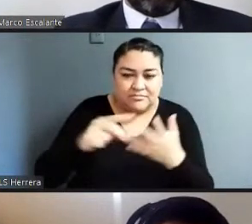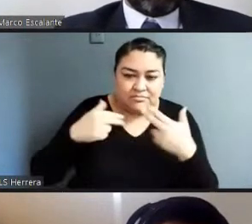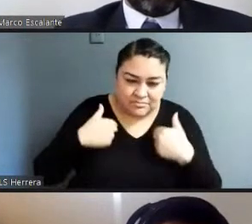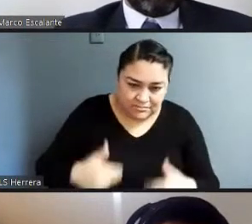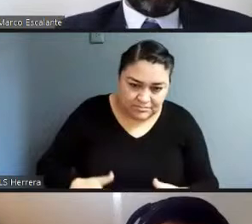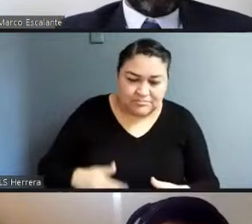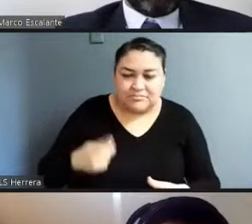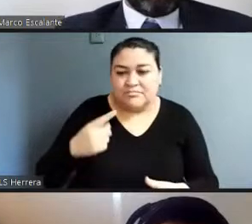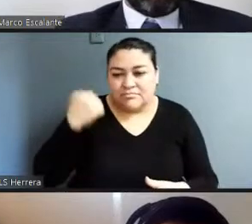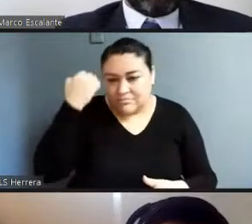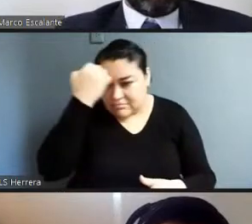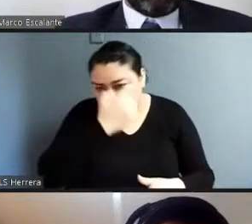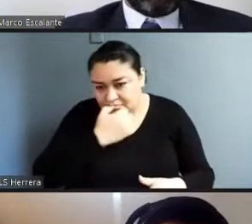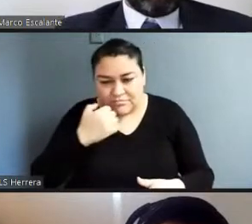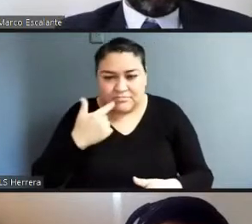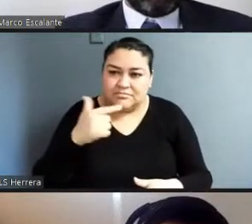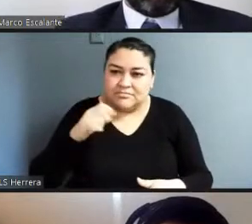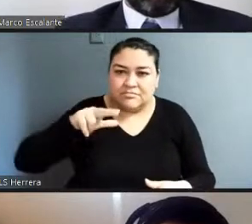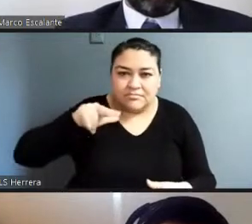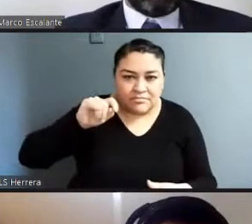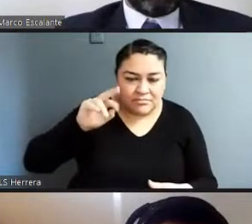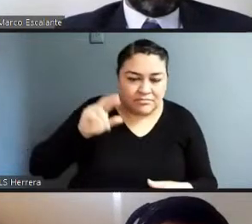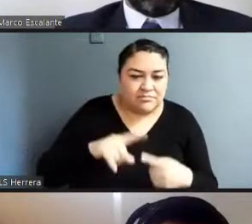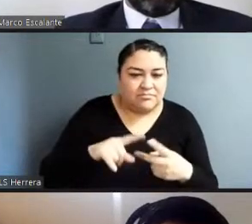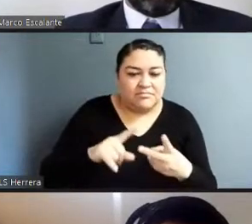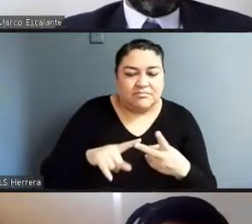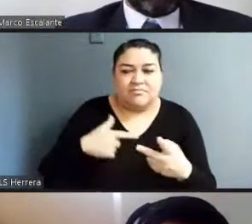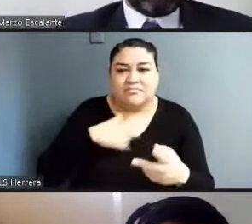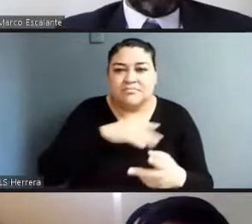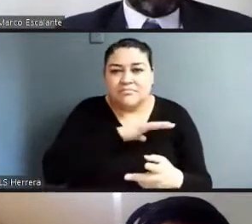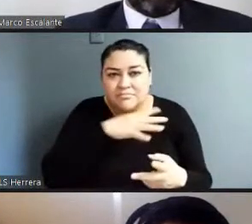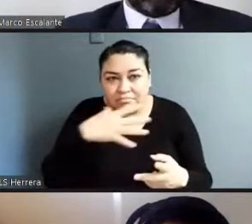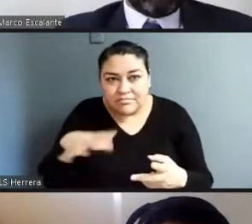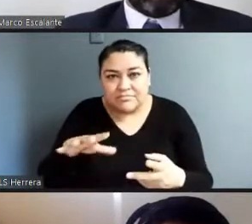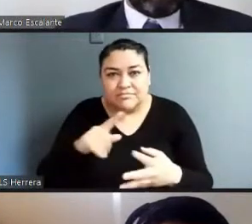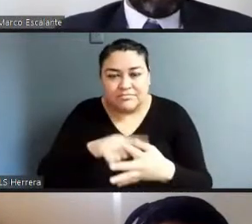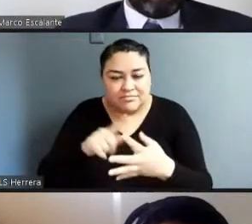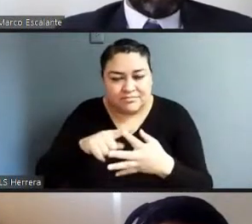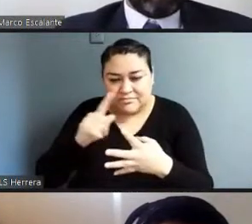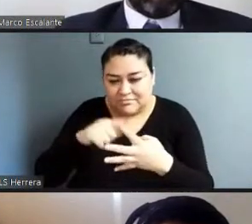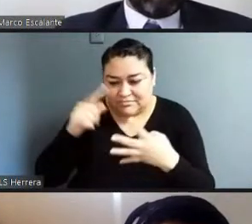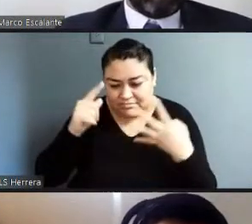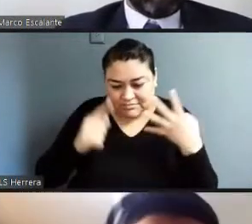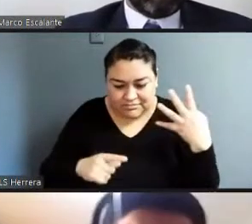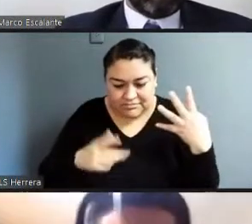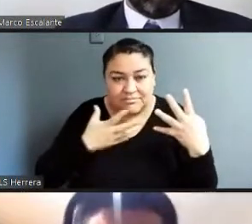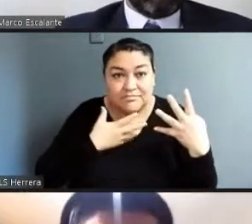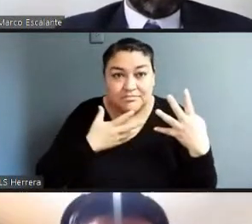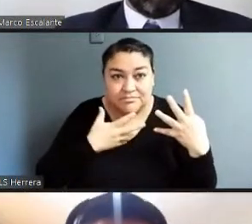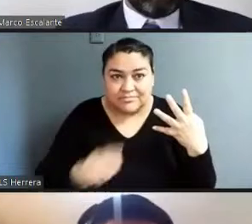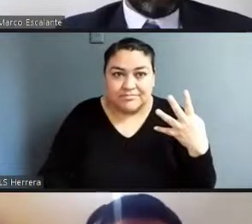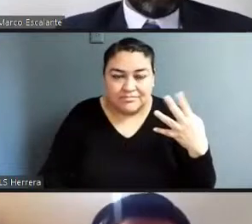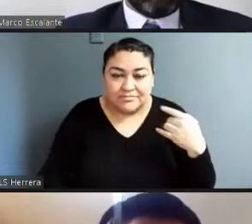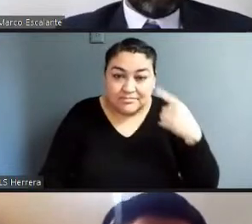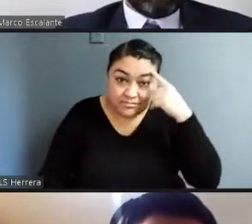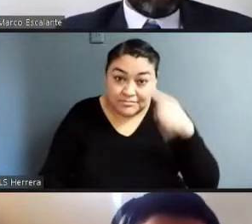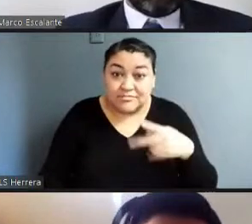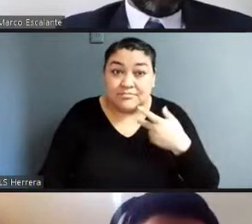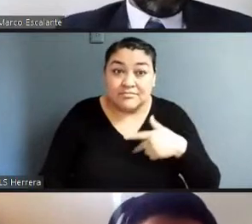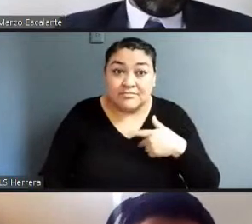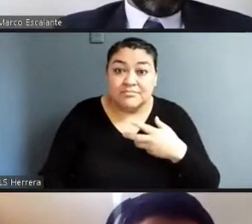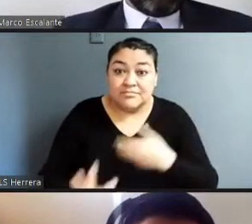social training axes that include human dignity, gender perspective, assessment of human diversity,